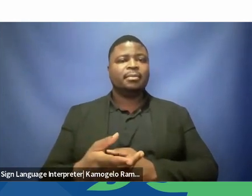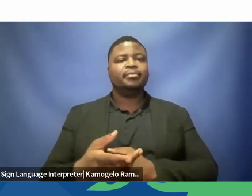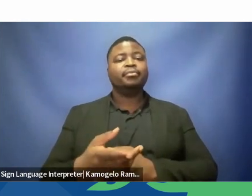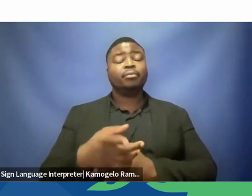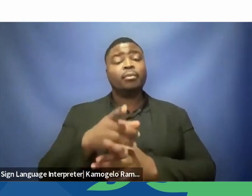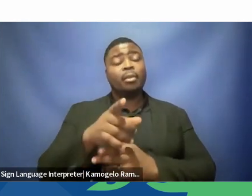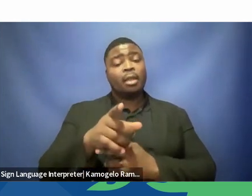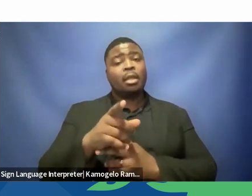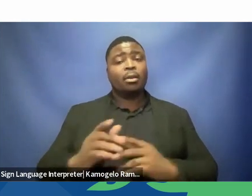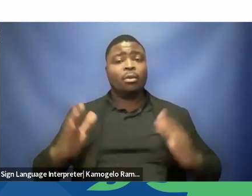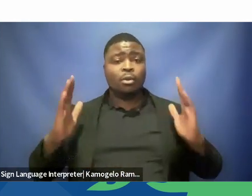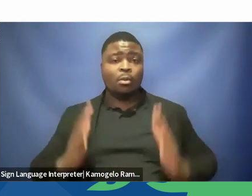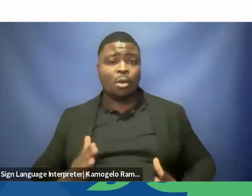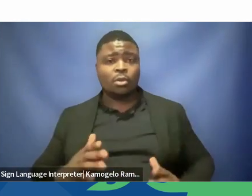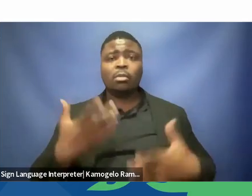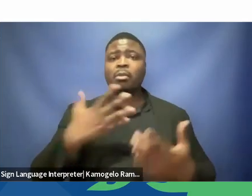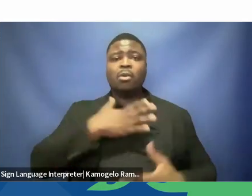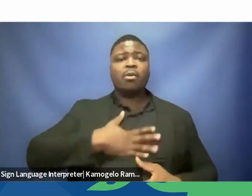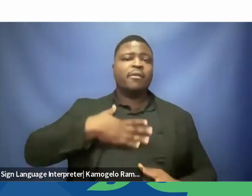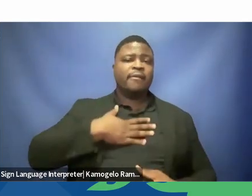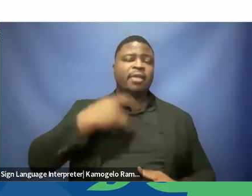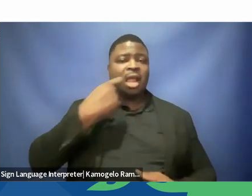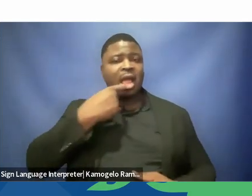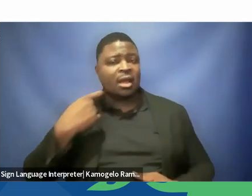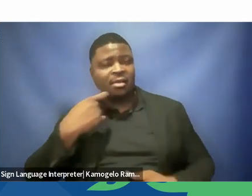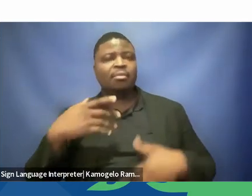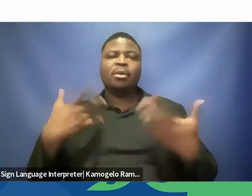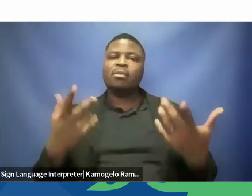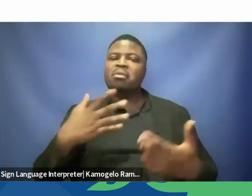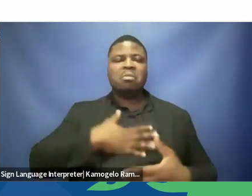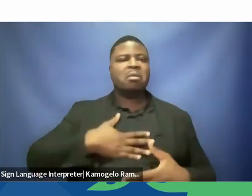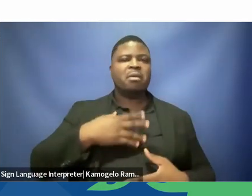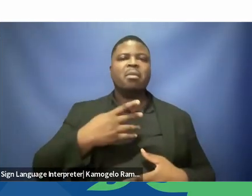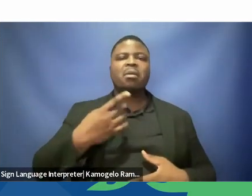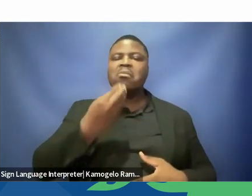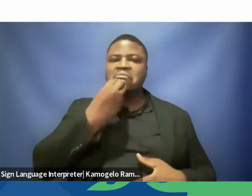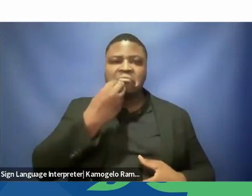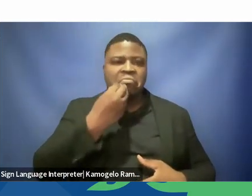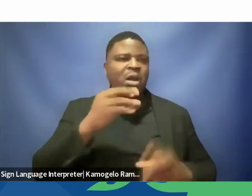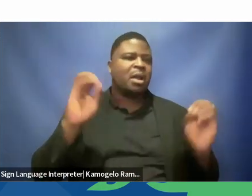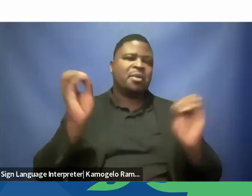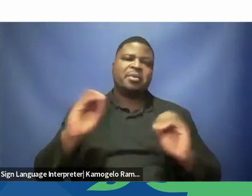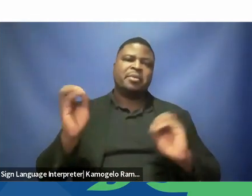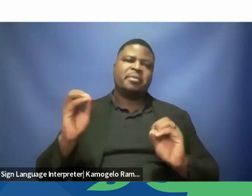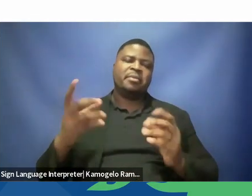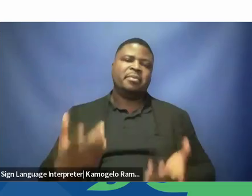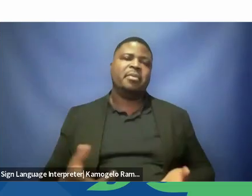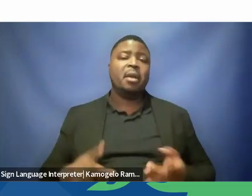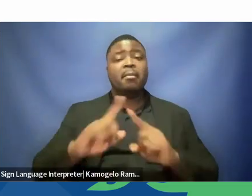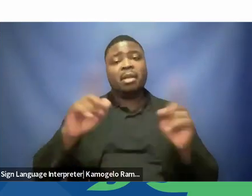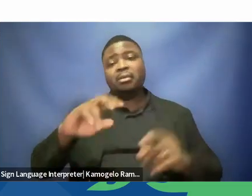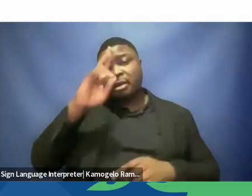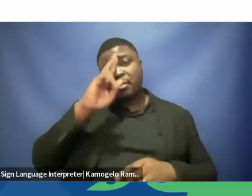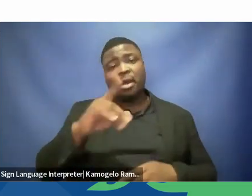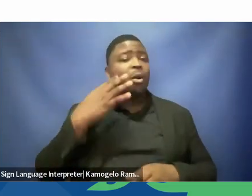feel hungry, so you have less appetite. You may forget to take your medications. If you are already HIV positive, you